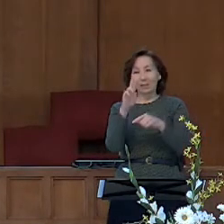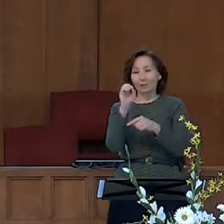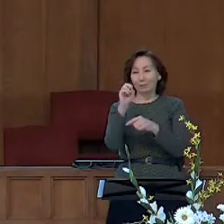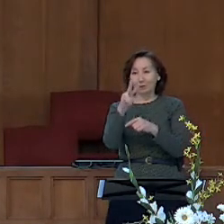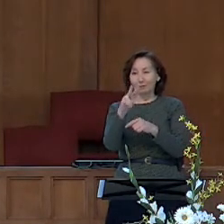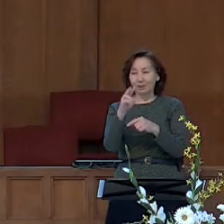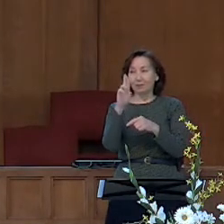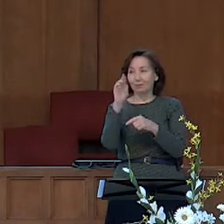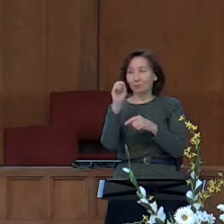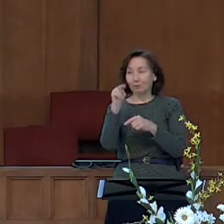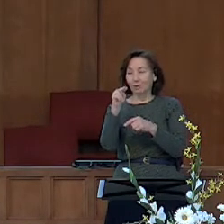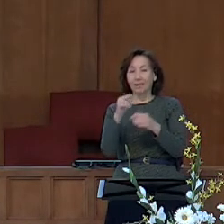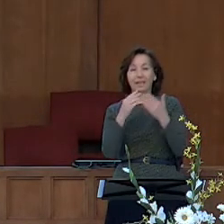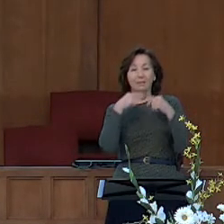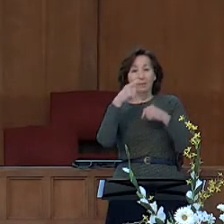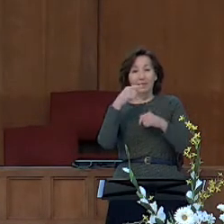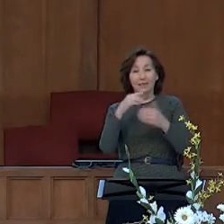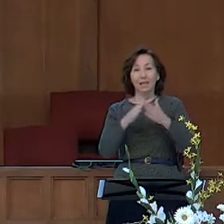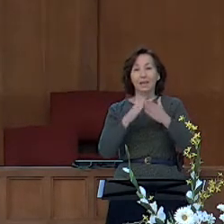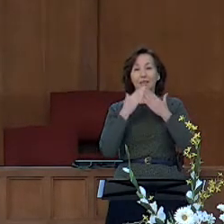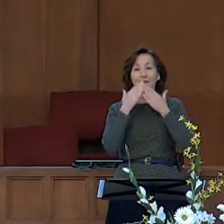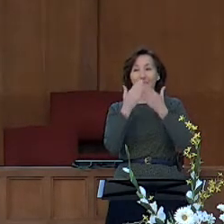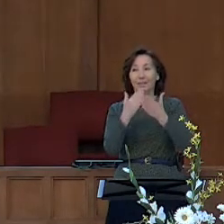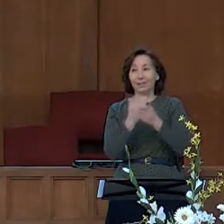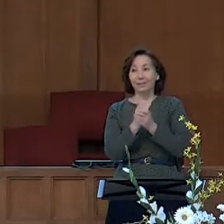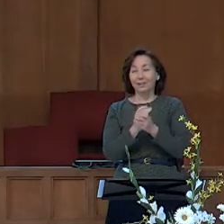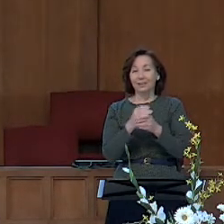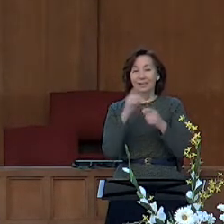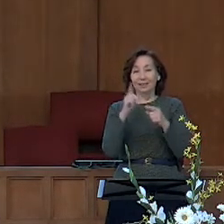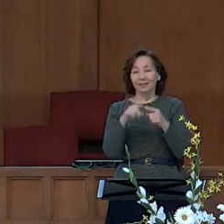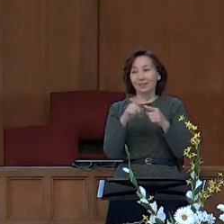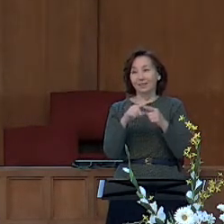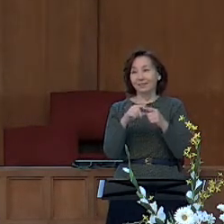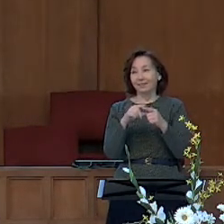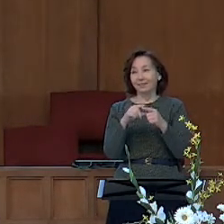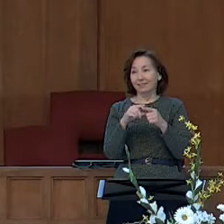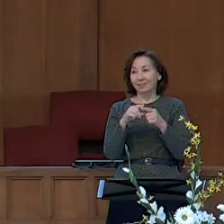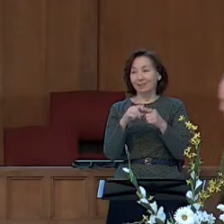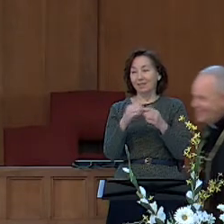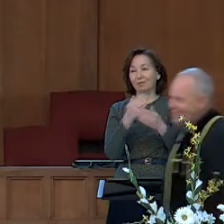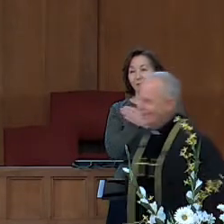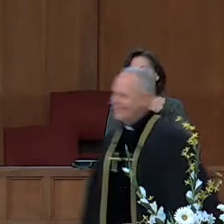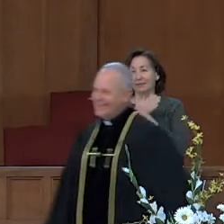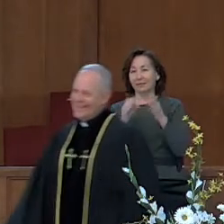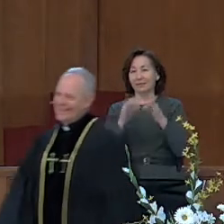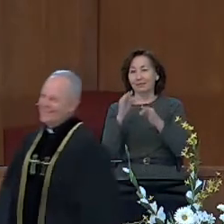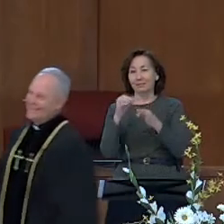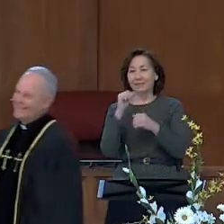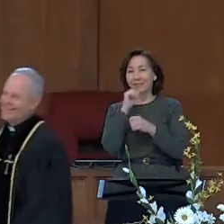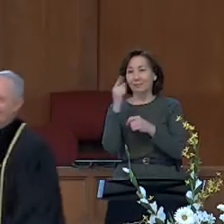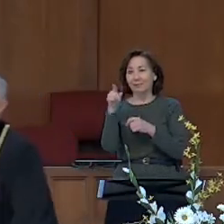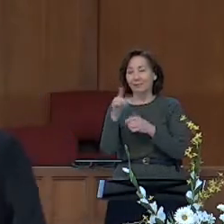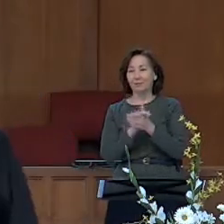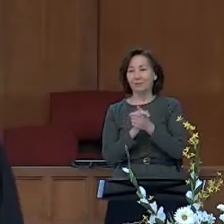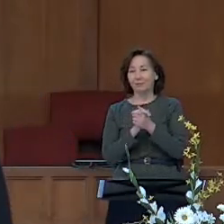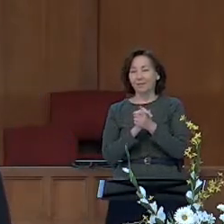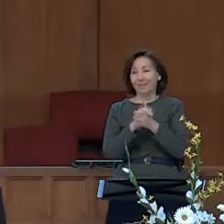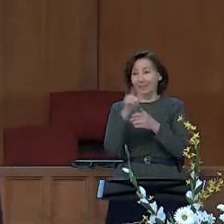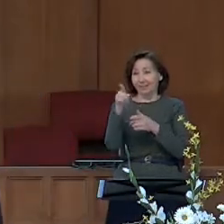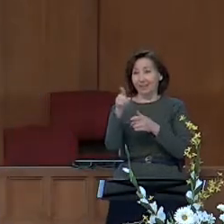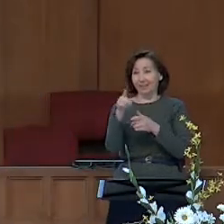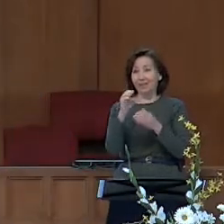a big thank you. You know, I wouldn't be able to take off two Sundays like that if it wasn't for you. You know that. Is this guy all